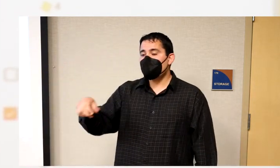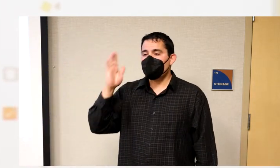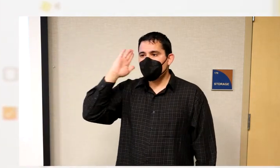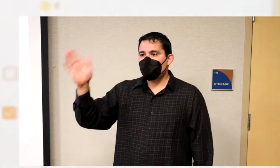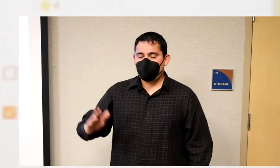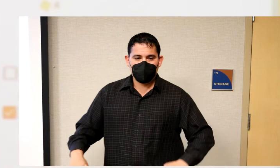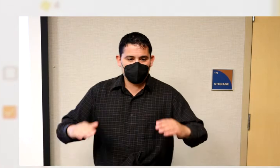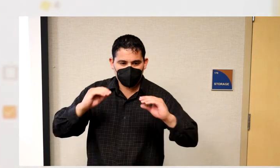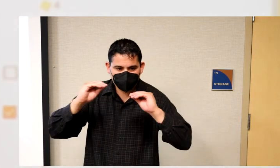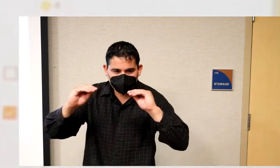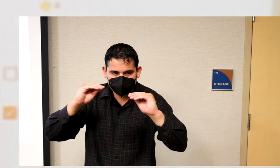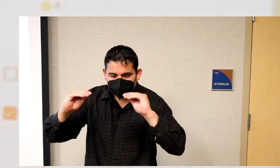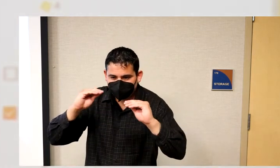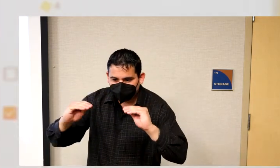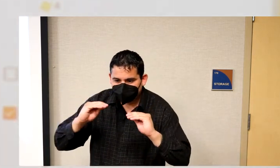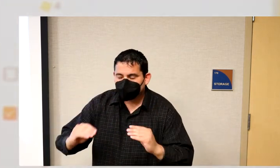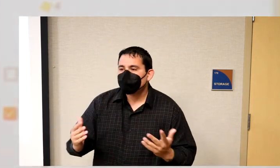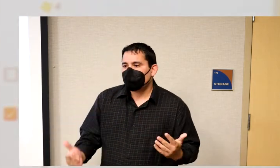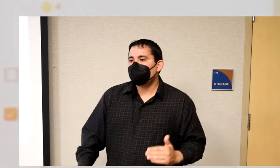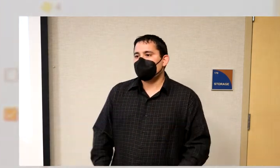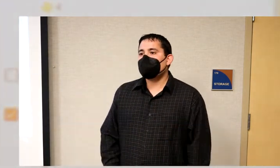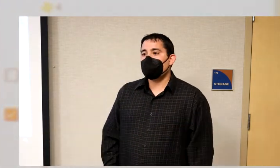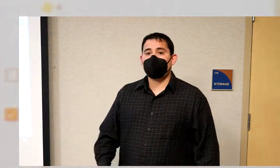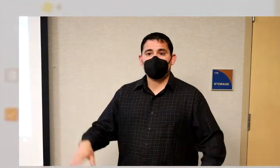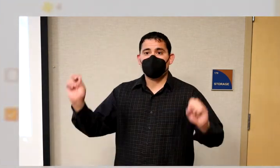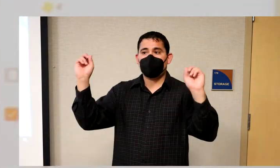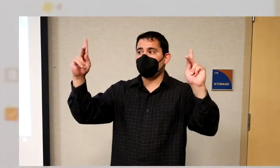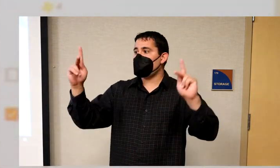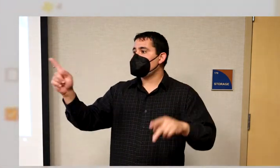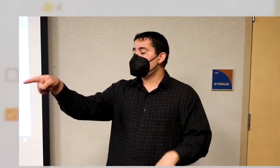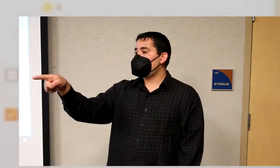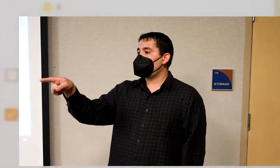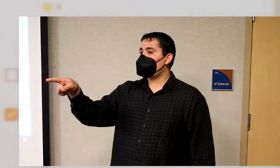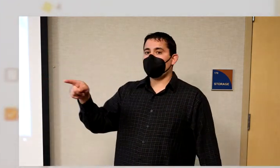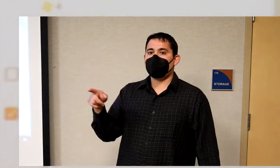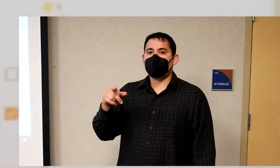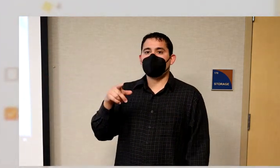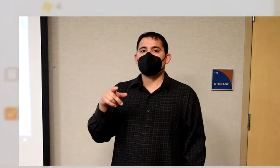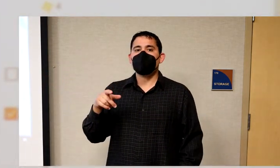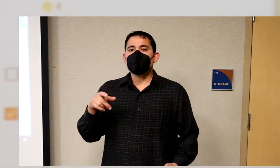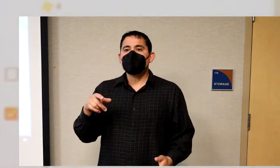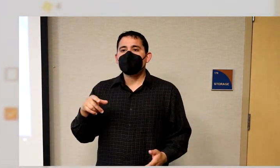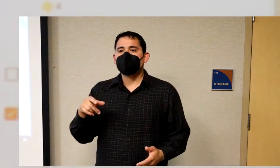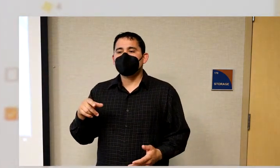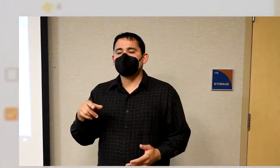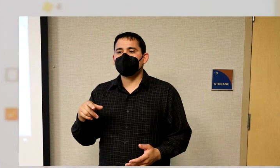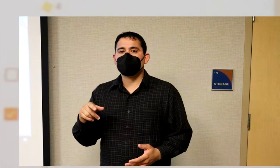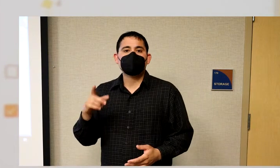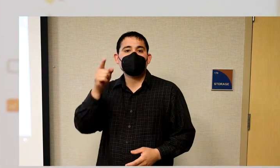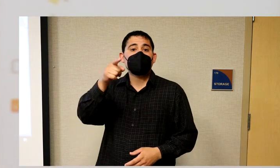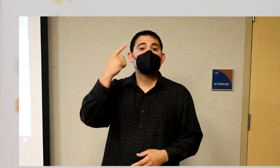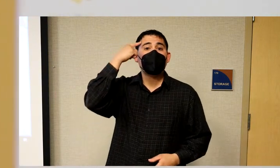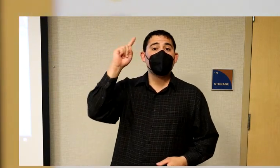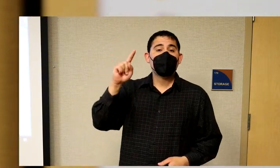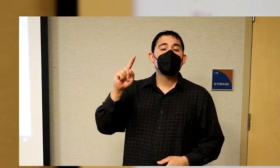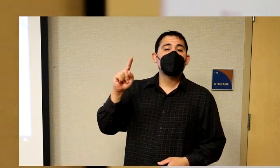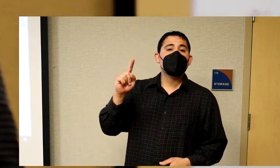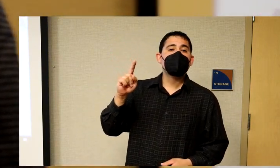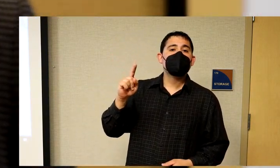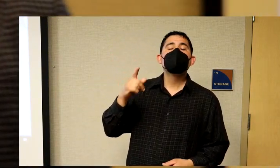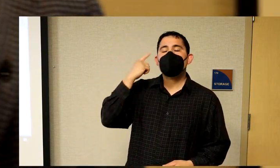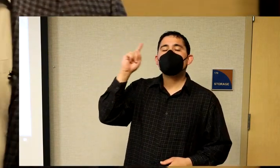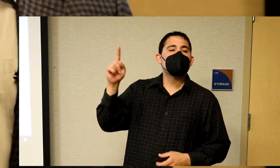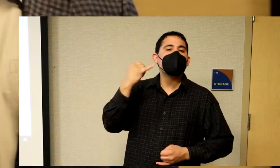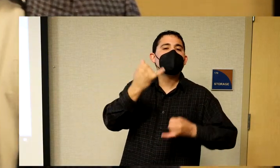it all out at the next meeting. Okay. It's going to be fun. Which will be posted as an action. It will be action.